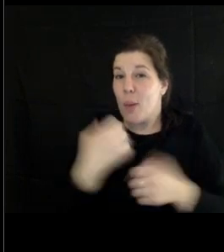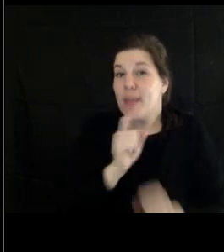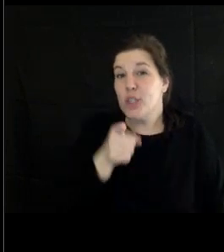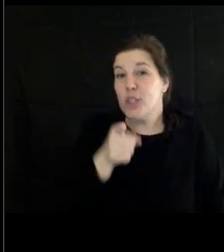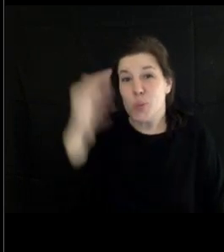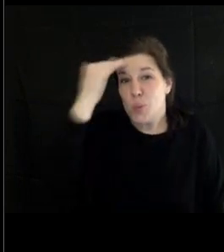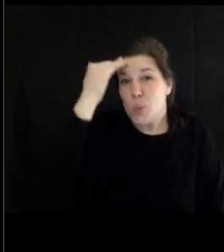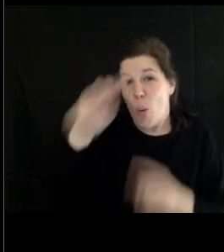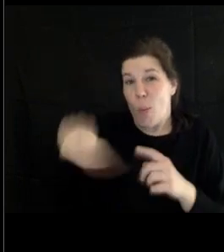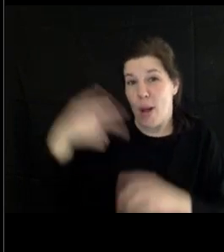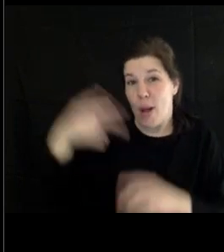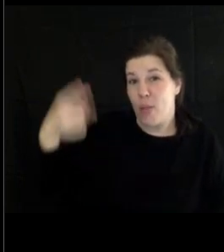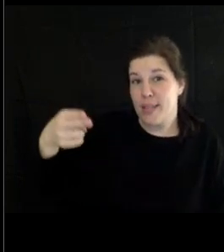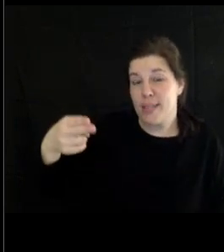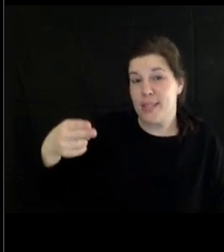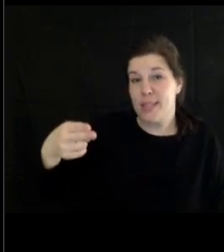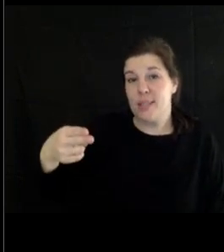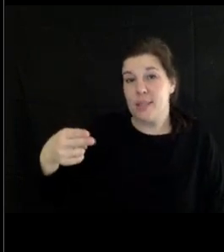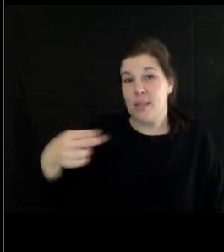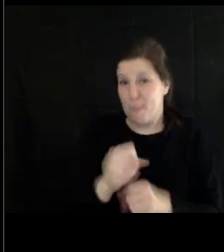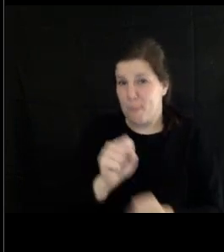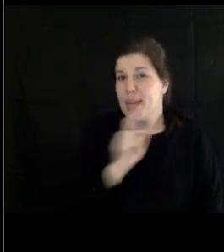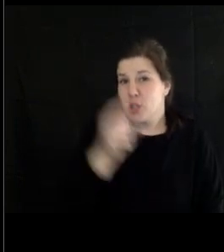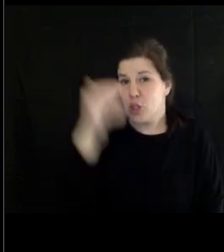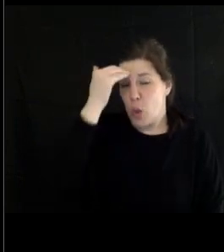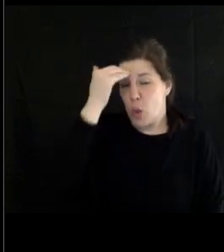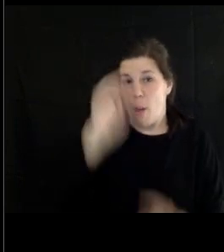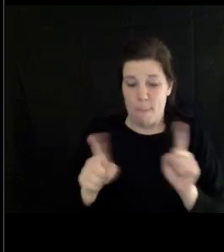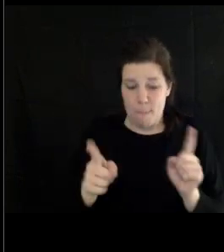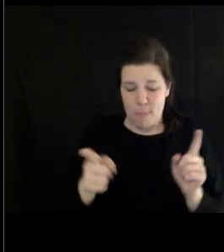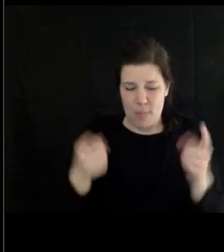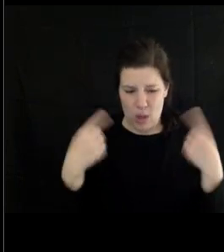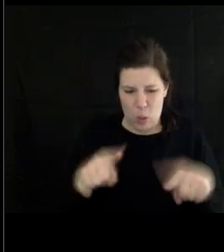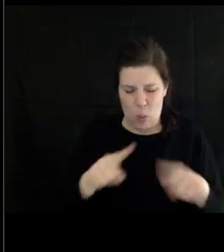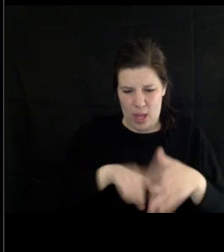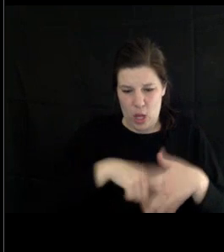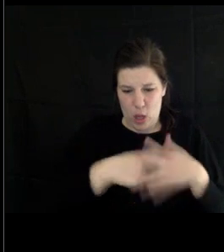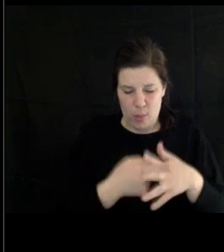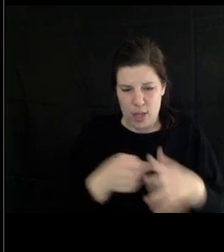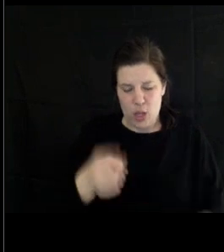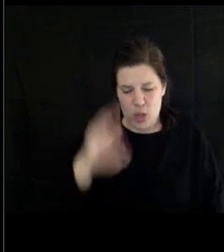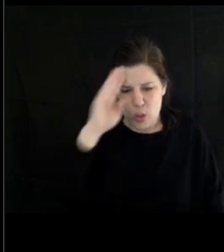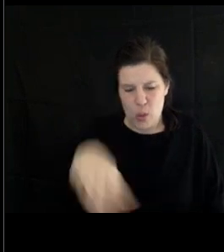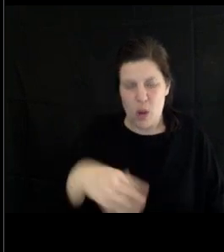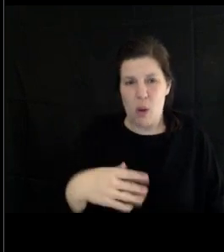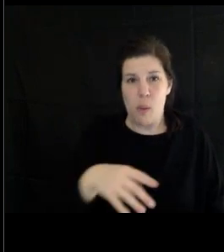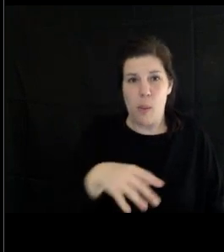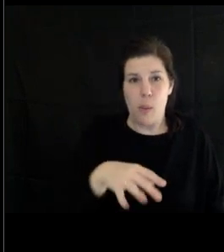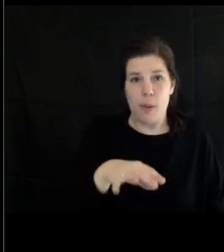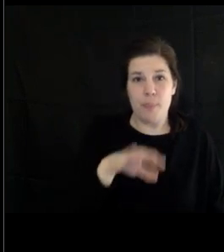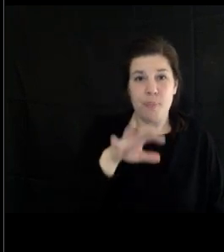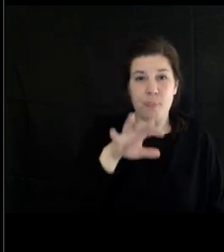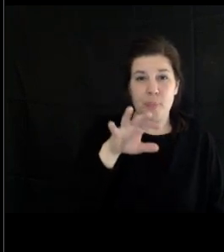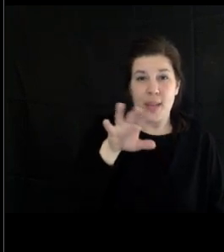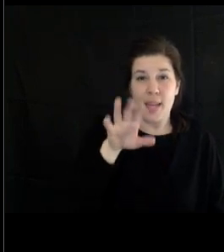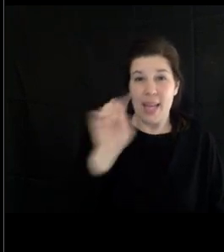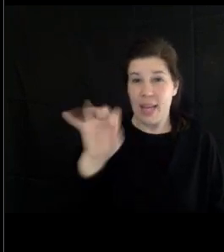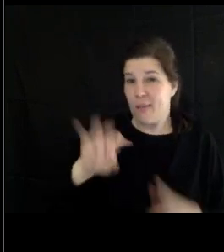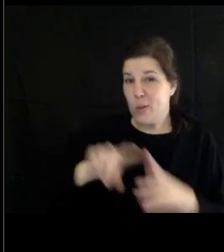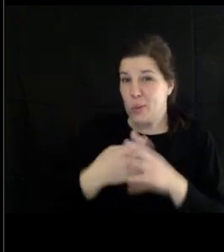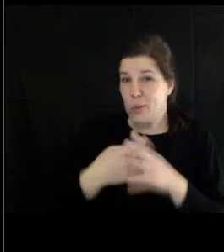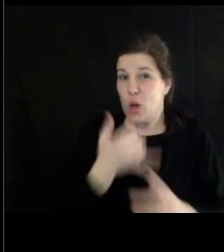Boynton, and let's stay on top of that. But as you began, if you begin right, you could possibly know 9 out of 10 end right. You begin wrong, except you correct it in